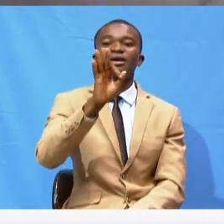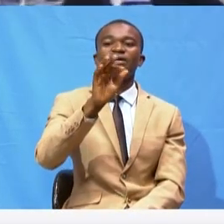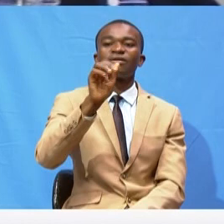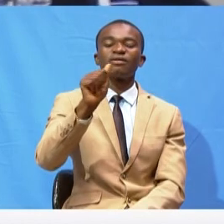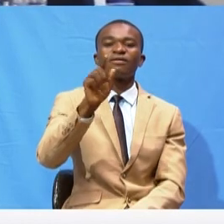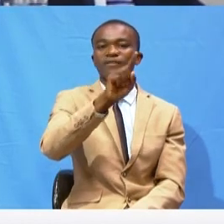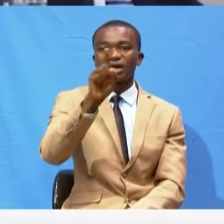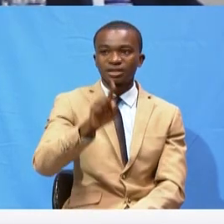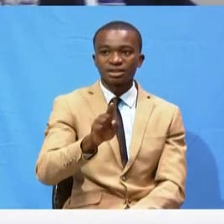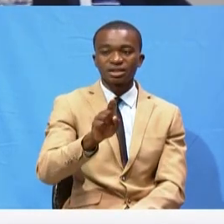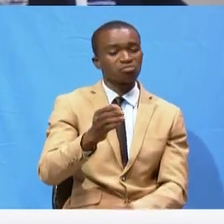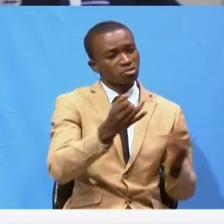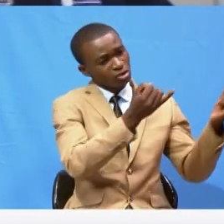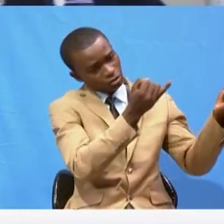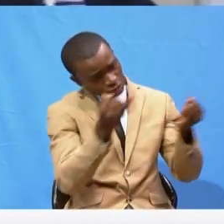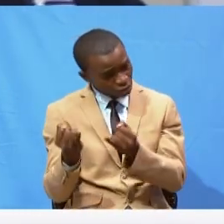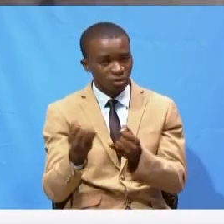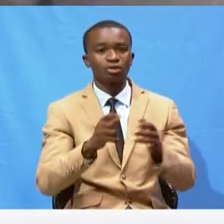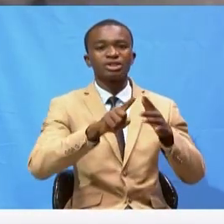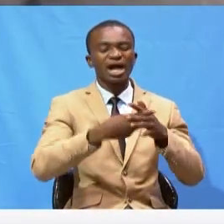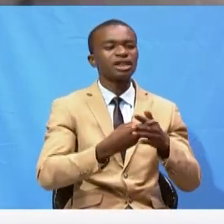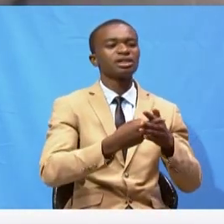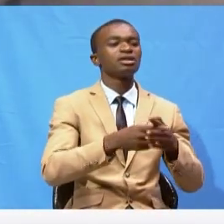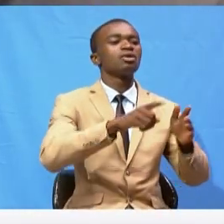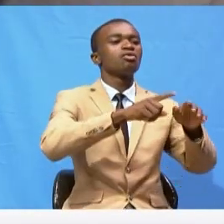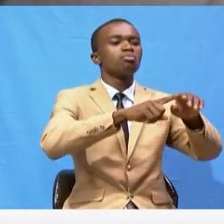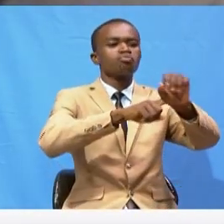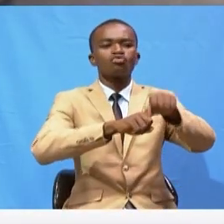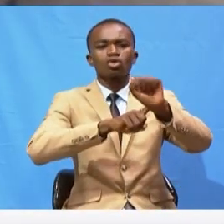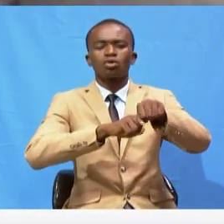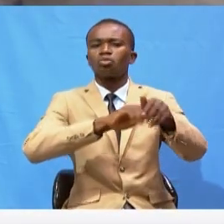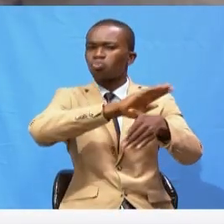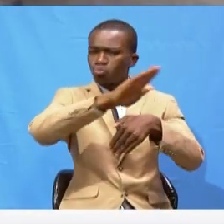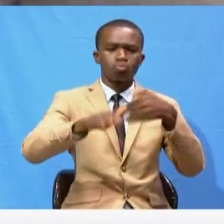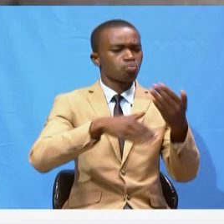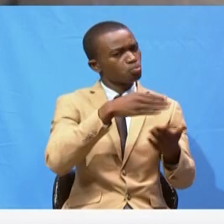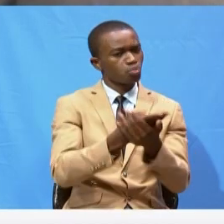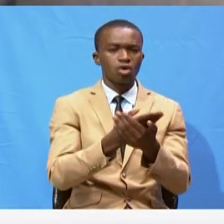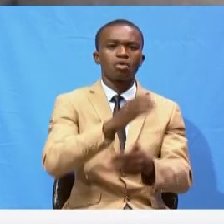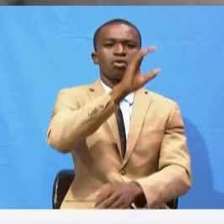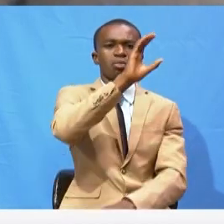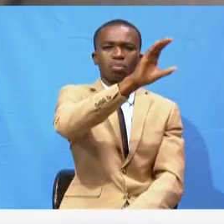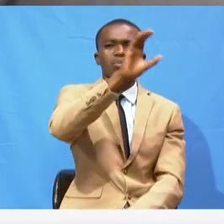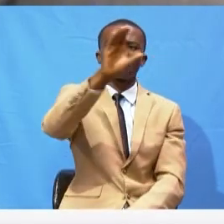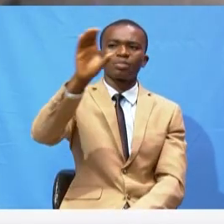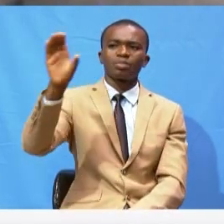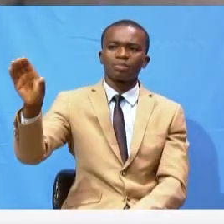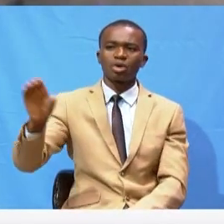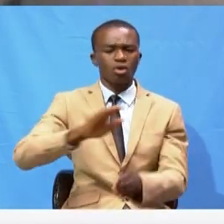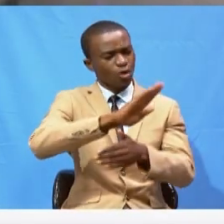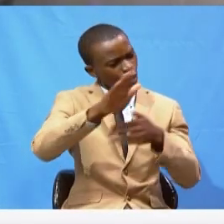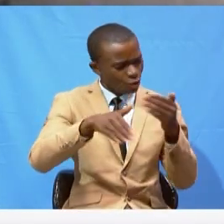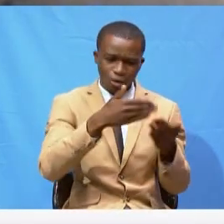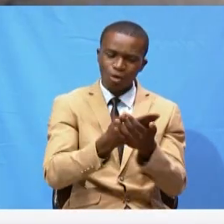run football. This alone shows the commitment that FAS has to develop football in all corners of